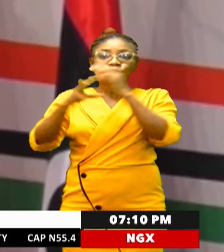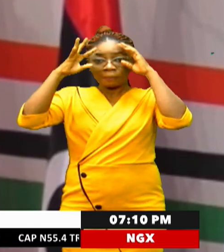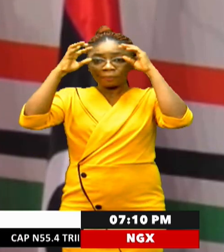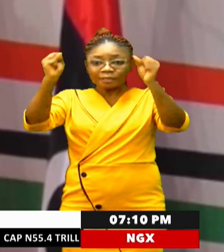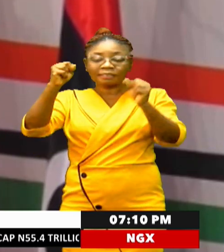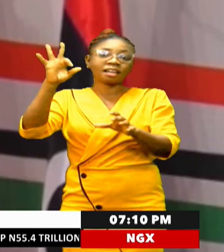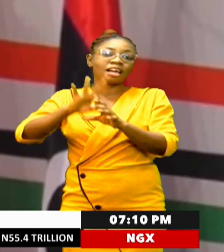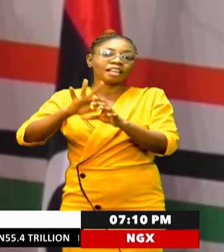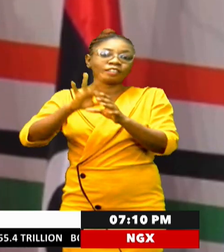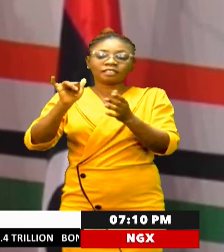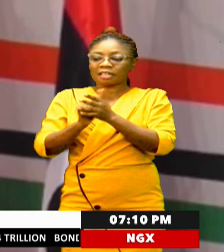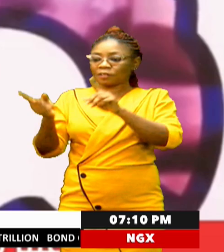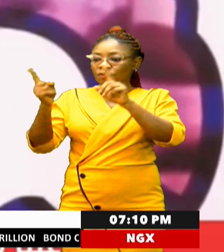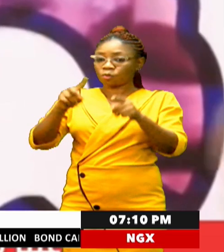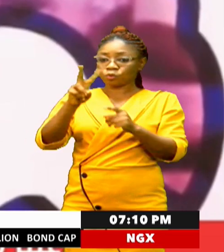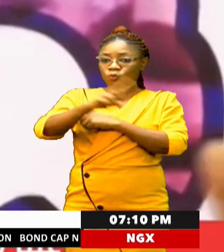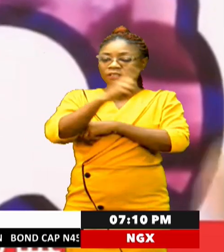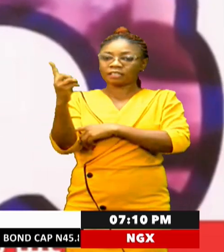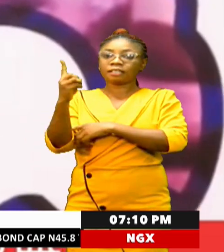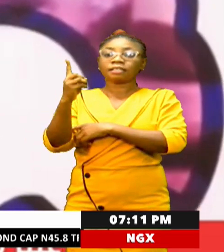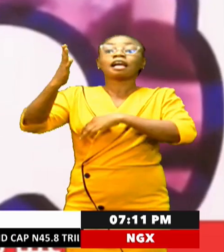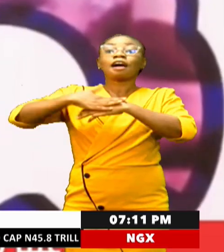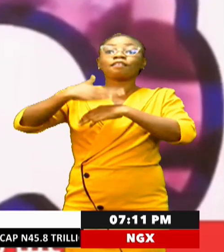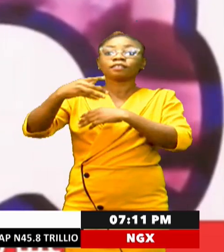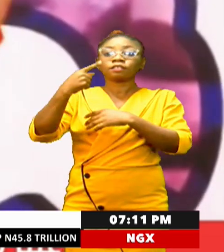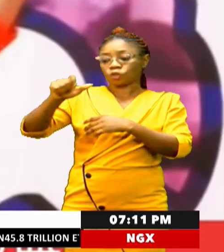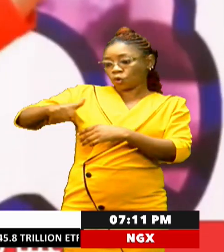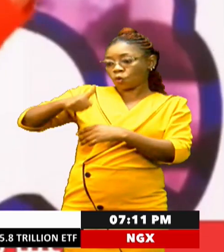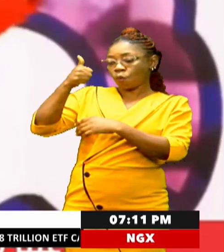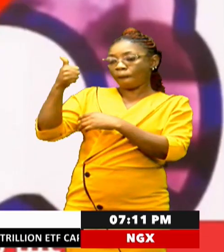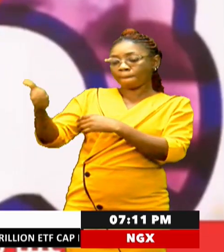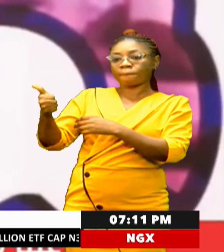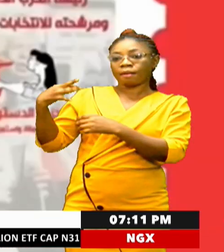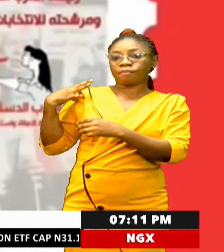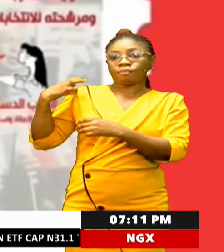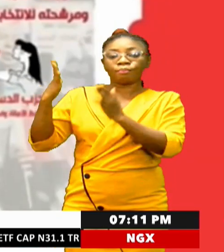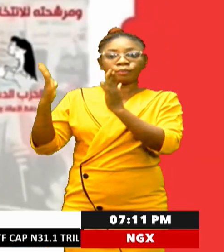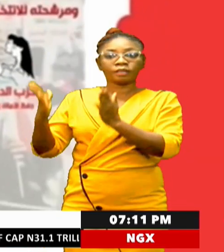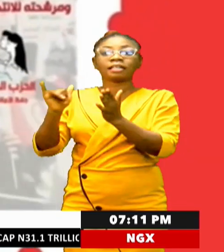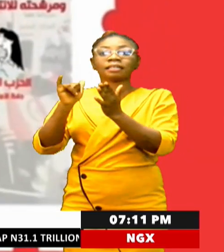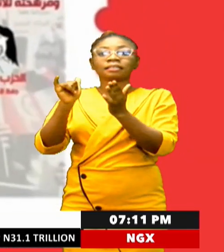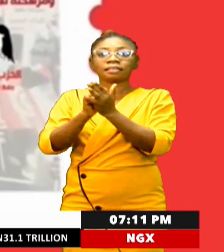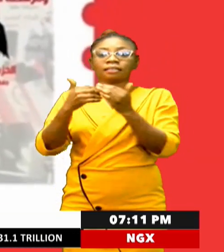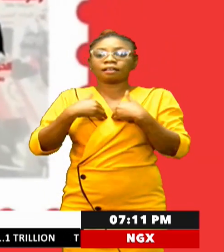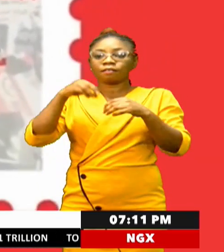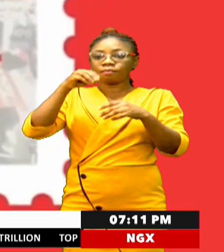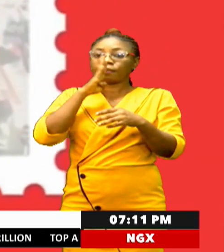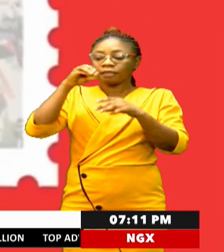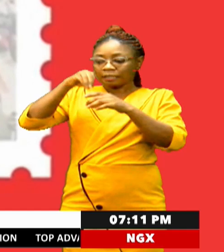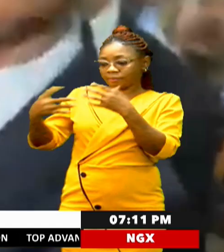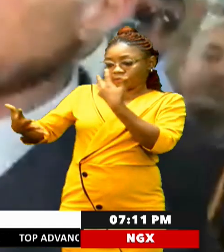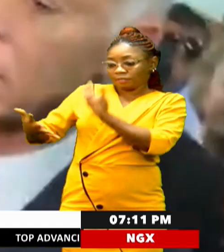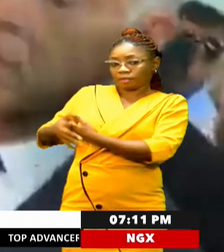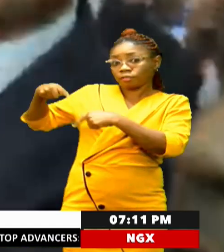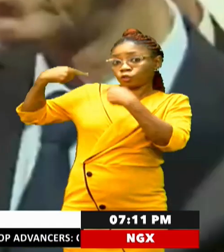came just 2 days after that of Abir Morsi, a vocal critic of Said, who has been in jail since October.